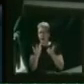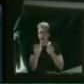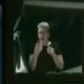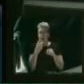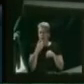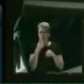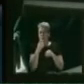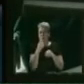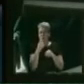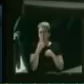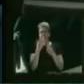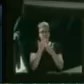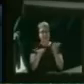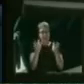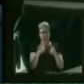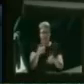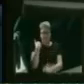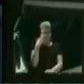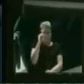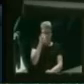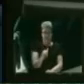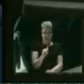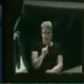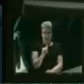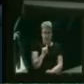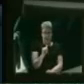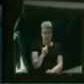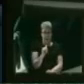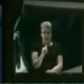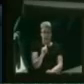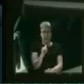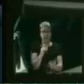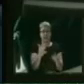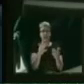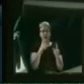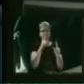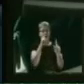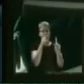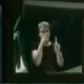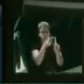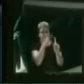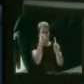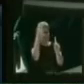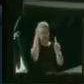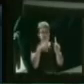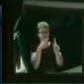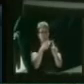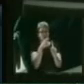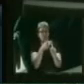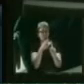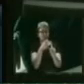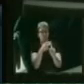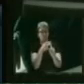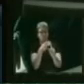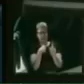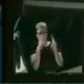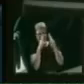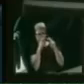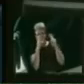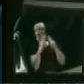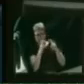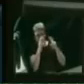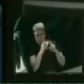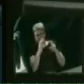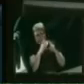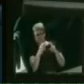happened back in May, especially surrounding one teacher, but once I started digging into it and talking